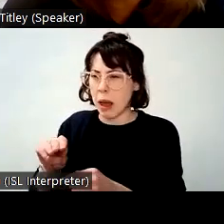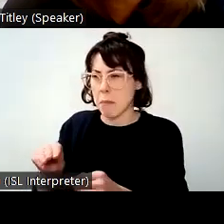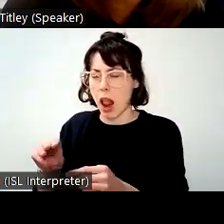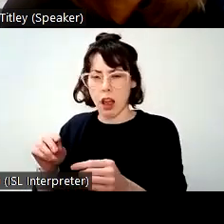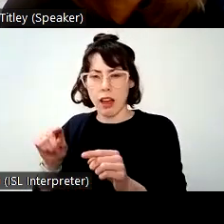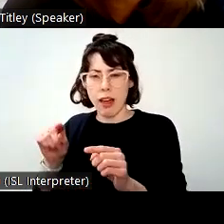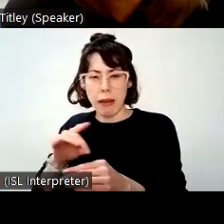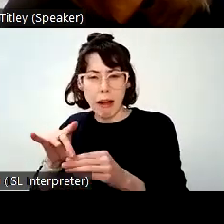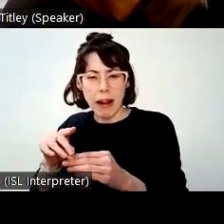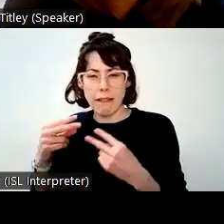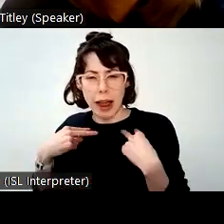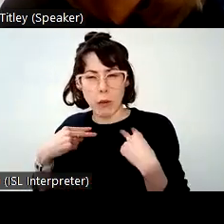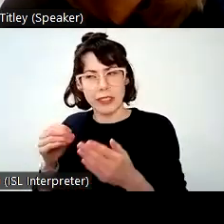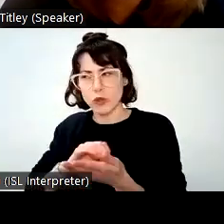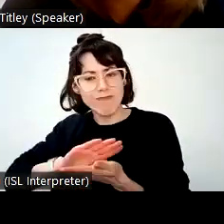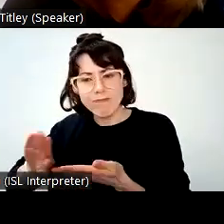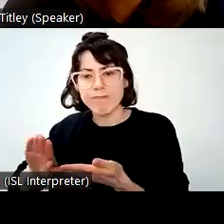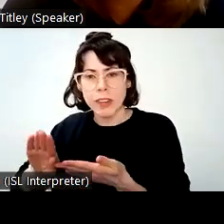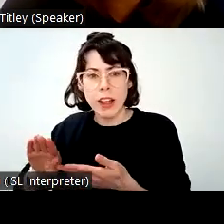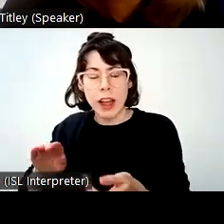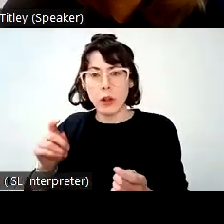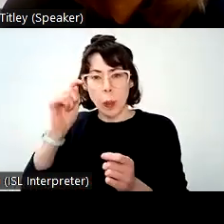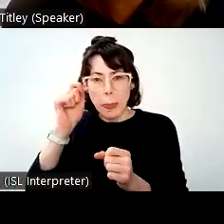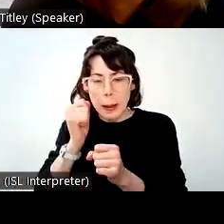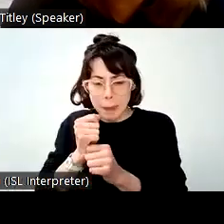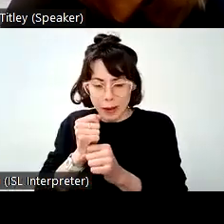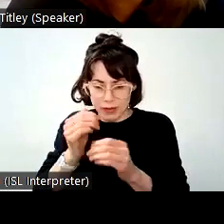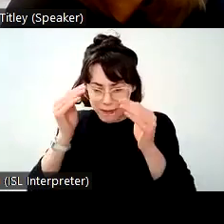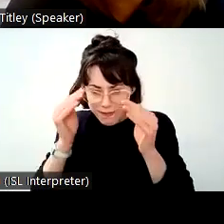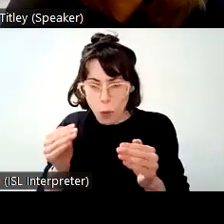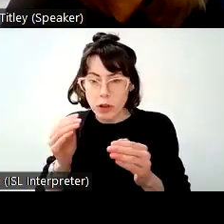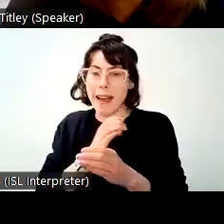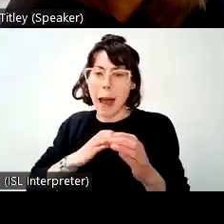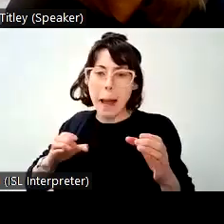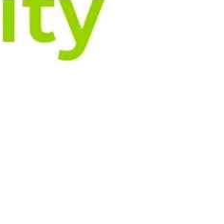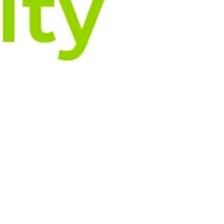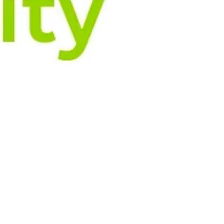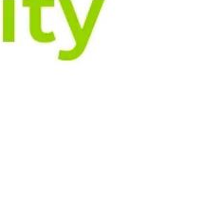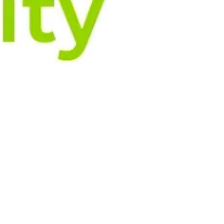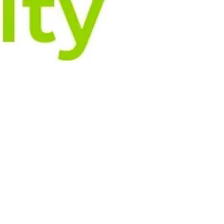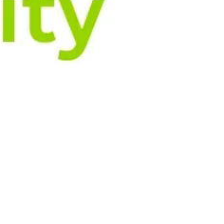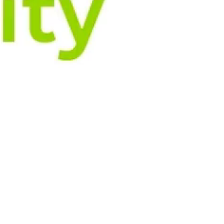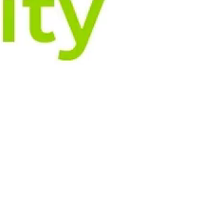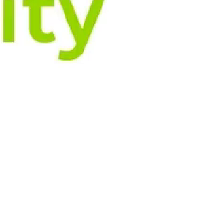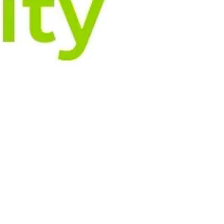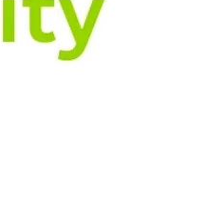really foregrounding, I suppose, that idea of empathy and humanity and solidarity as well.